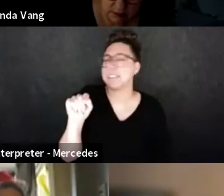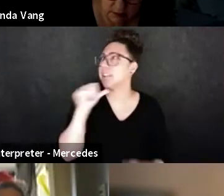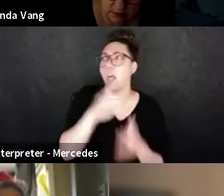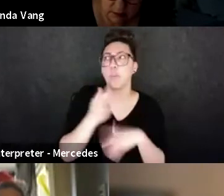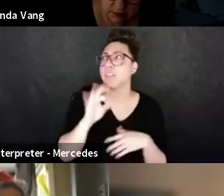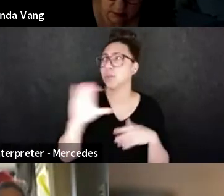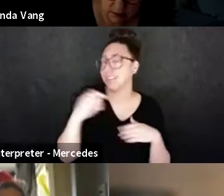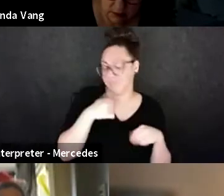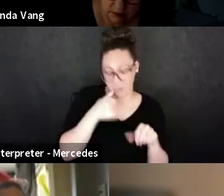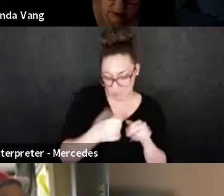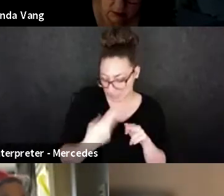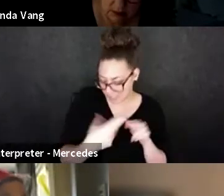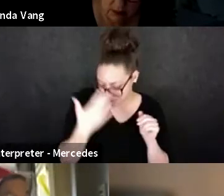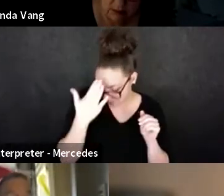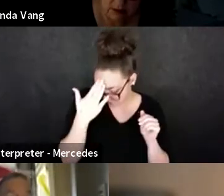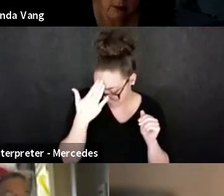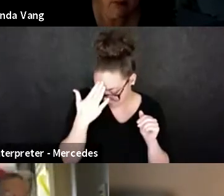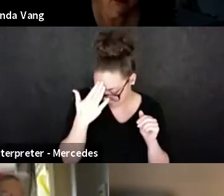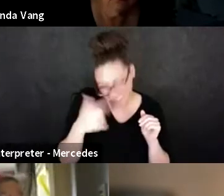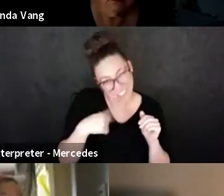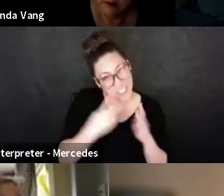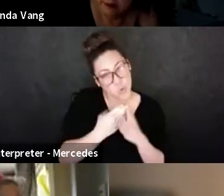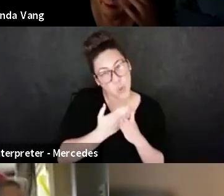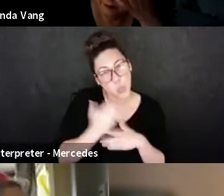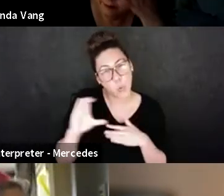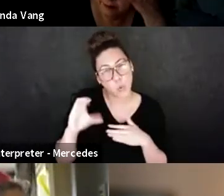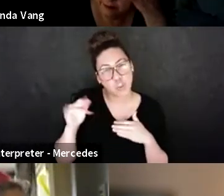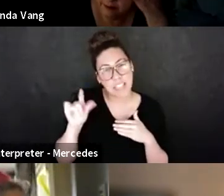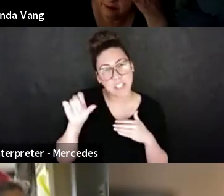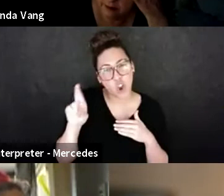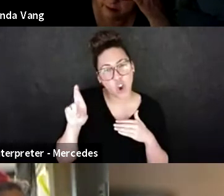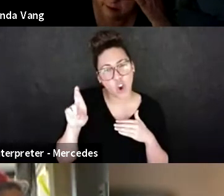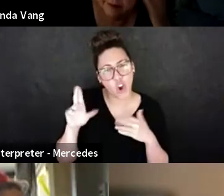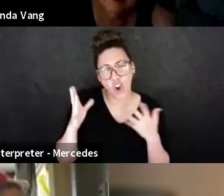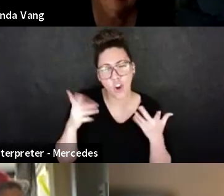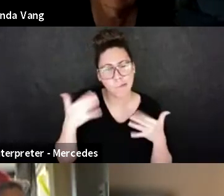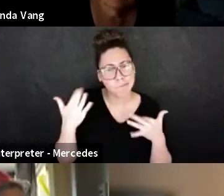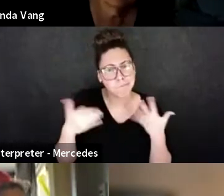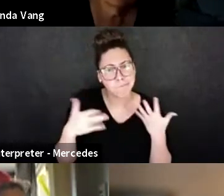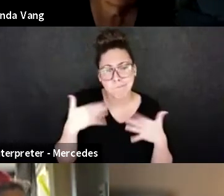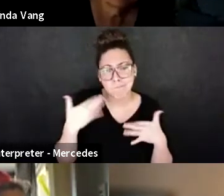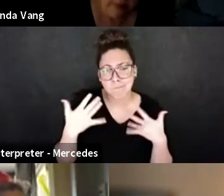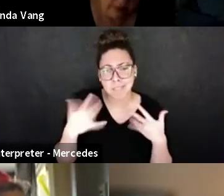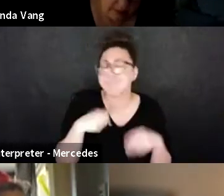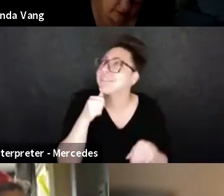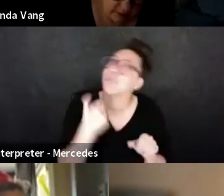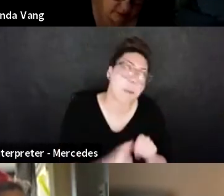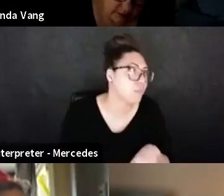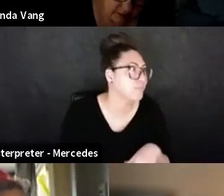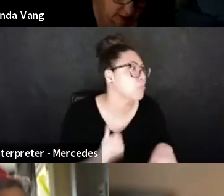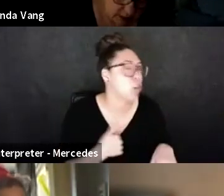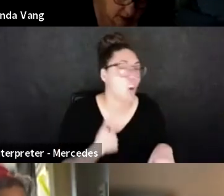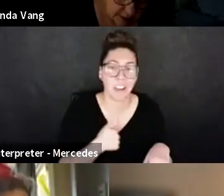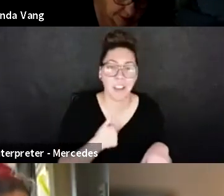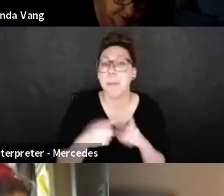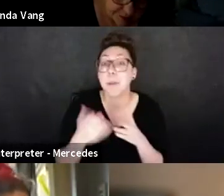even remember the name, but I think it was through the chancellors, or it was some sort of, I can't even remember. I apologize, but it was through